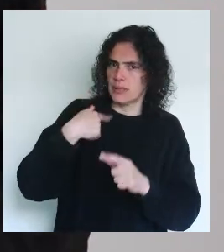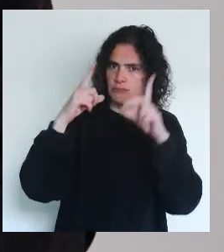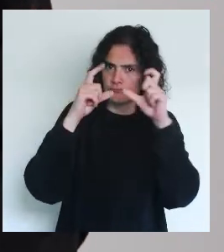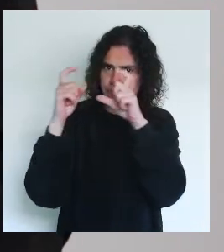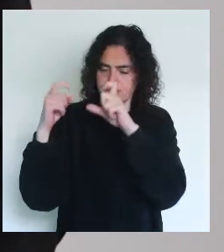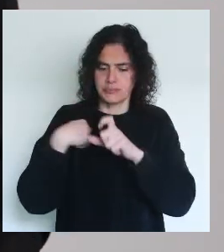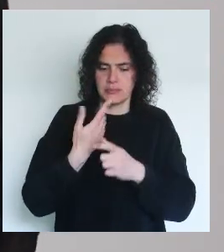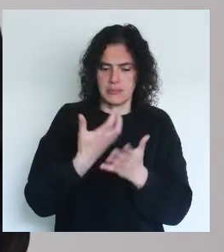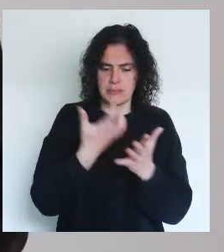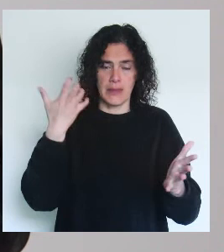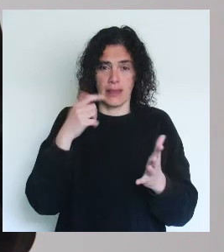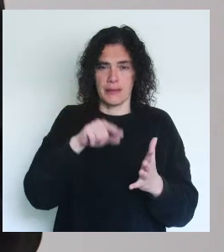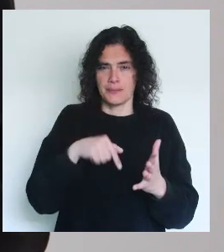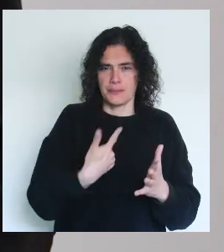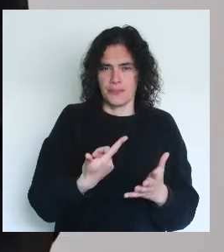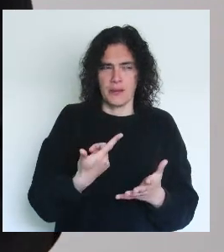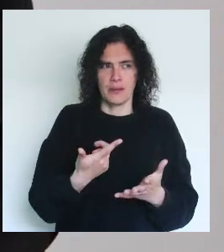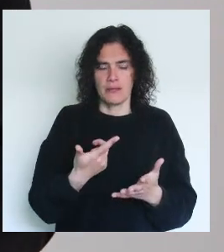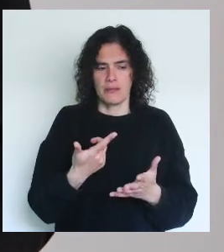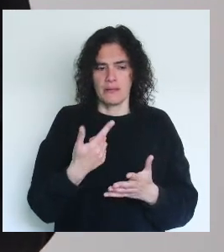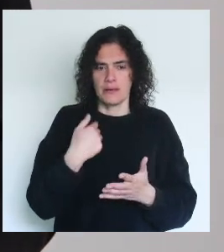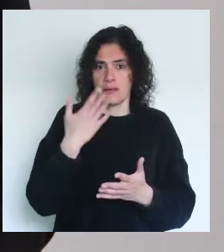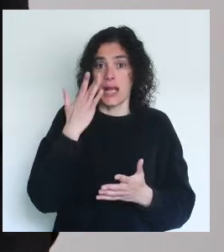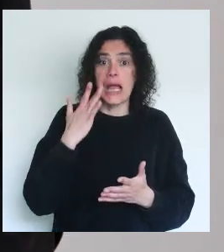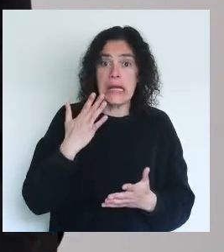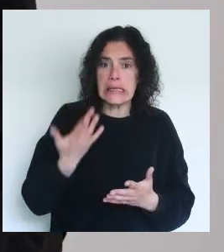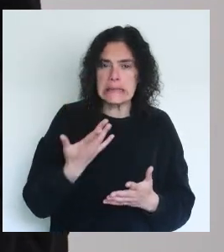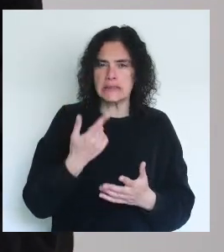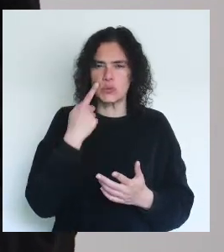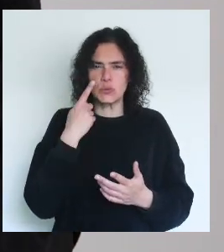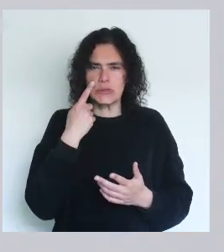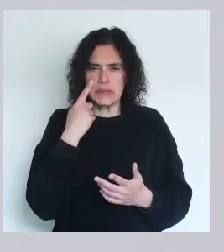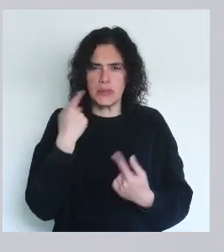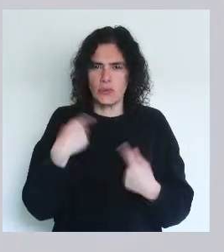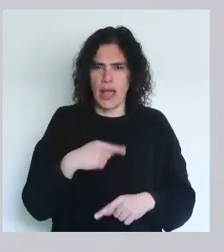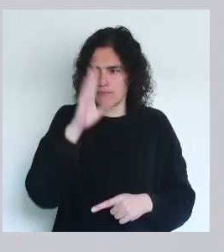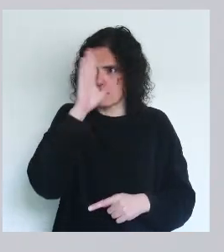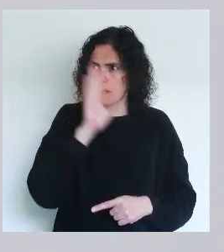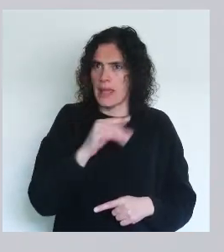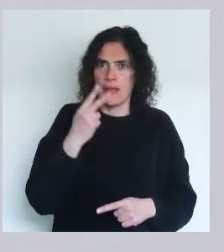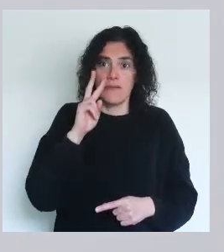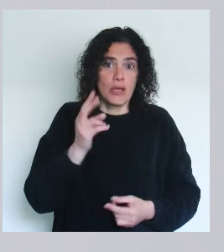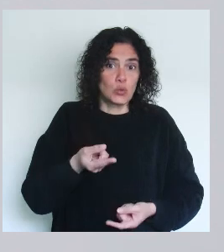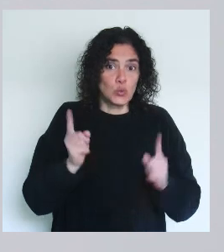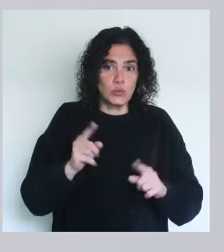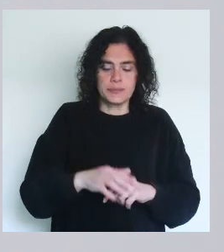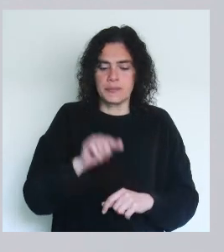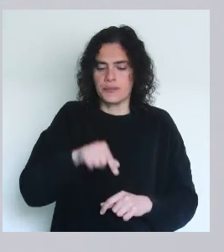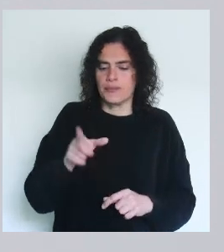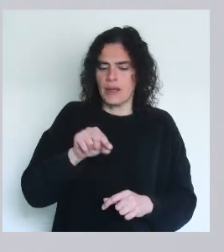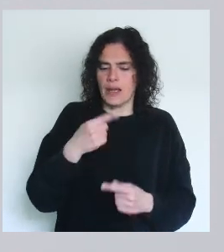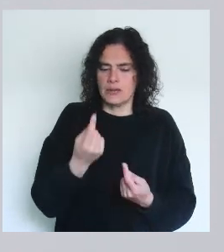of her photography, reflecting, with a racial awareness, the notion of invisibility. You